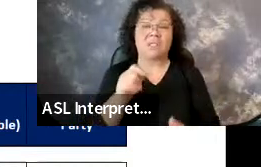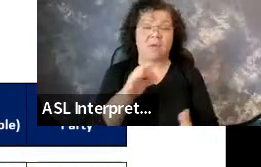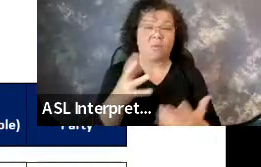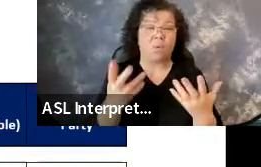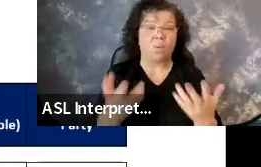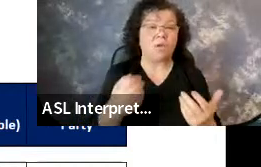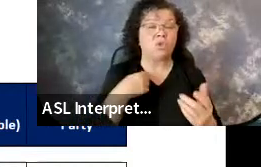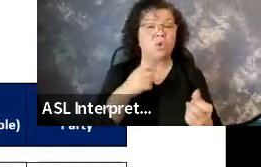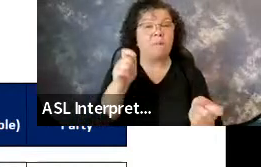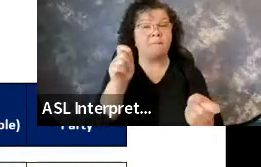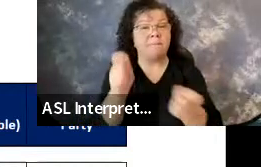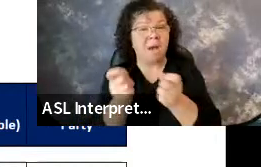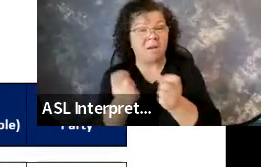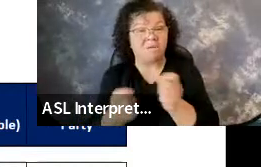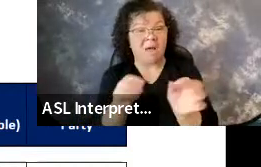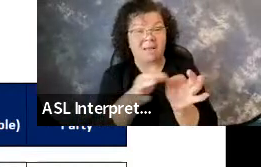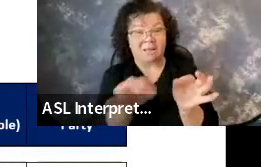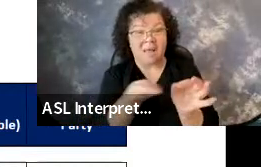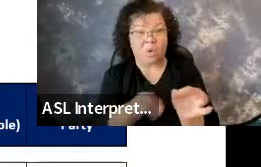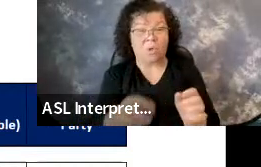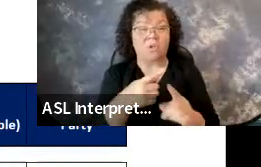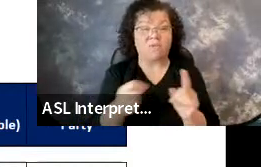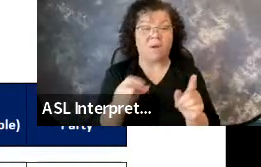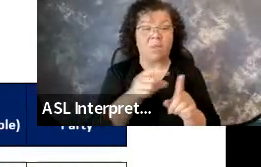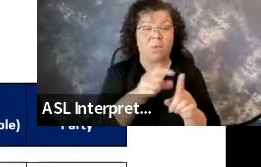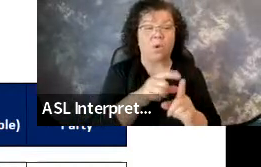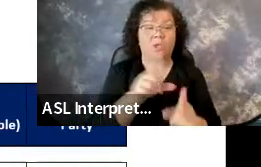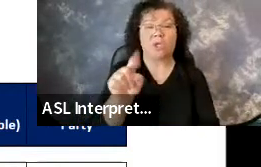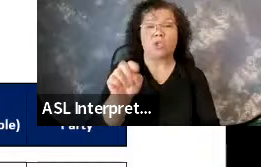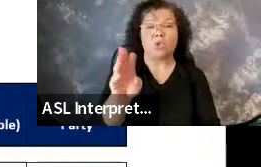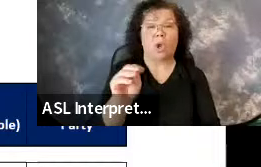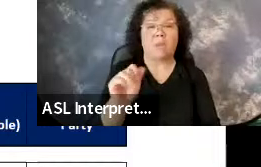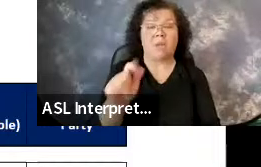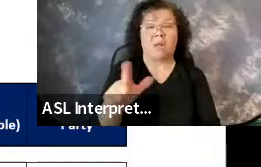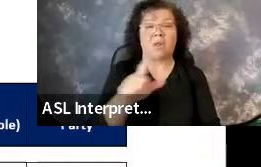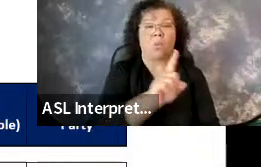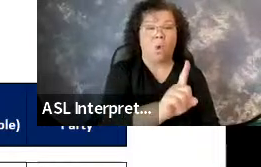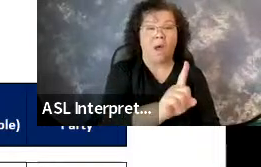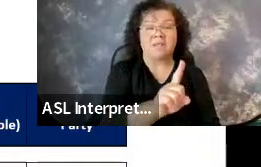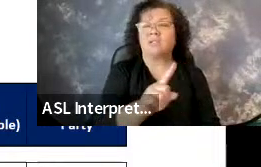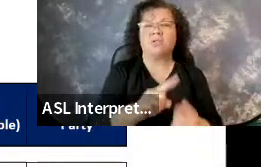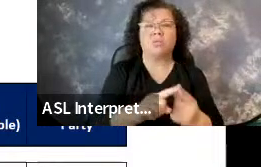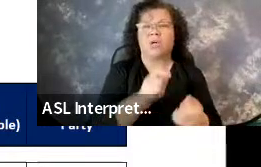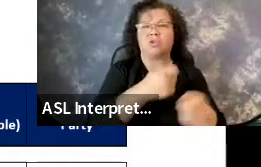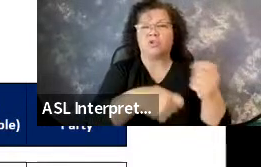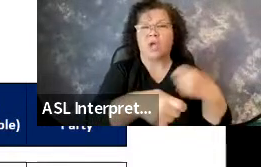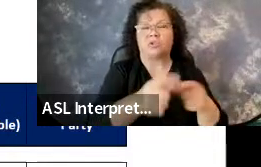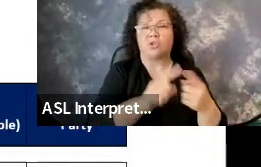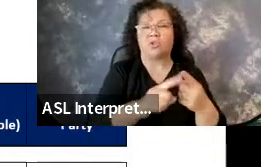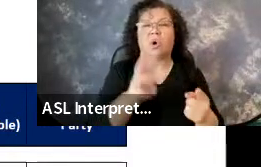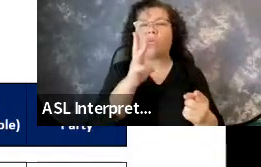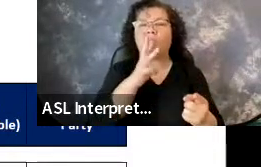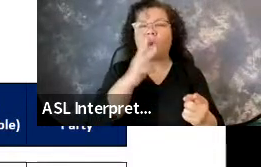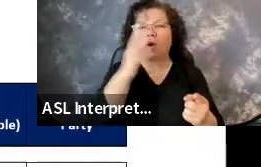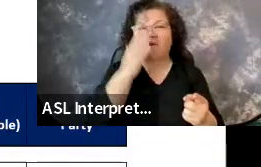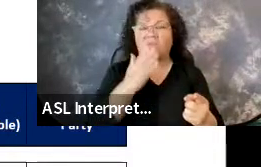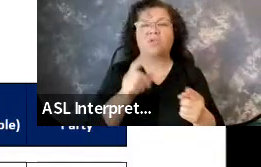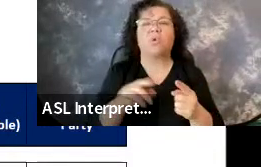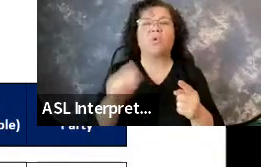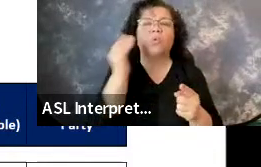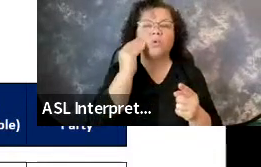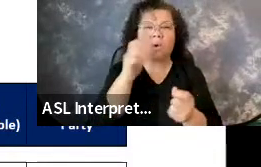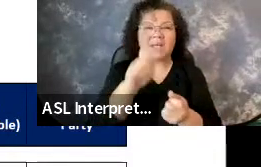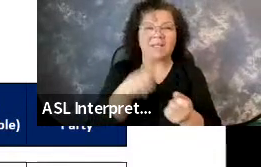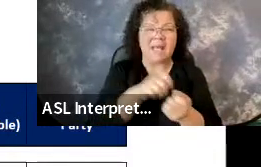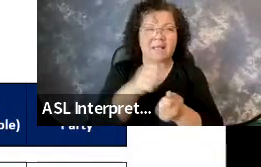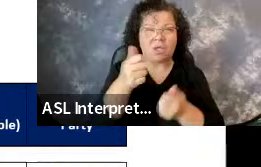maybe modify the language from Terminal 1 to the waterfront or something explicitly mentioning that elevated station,